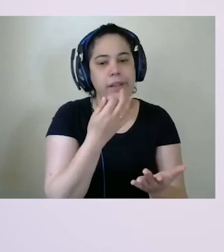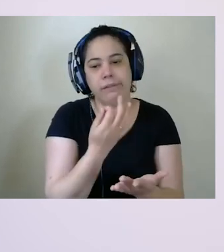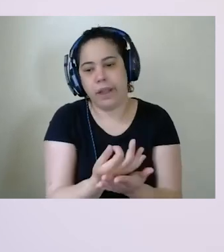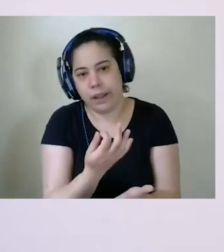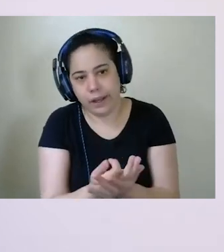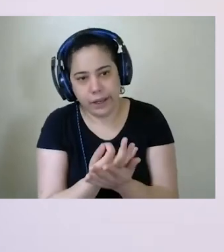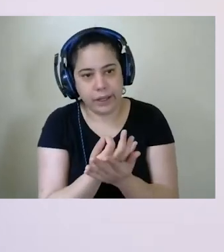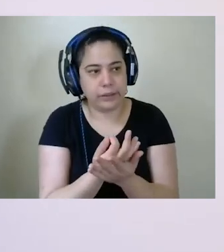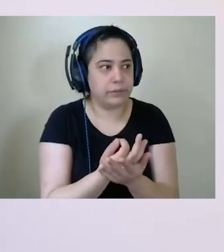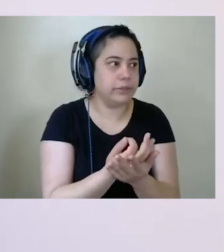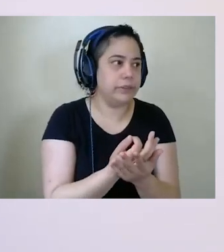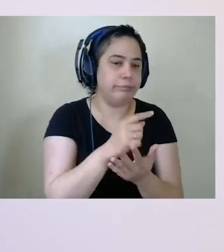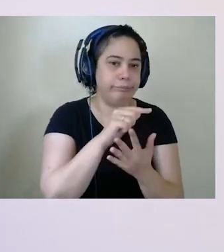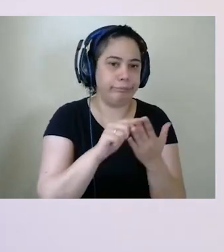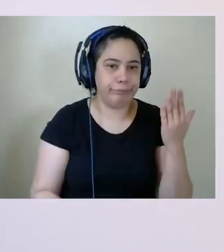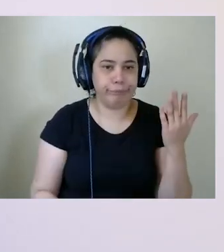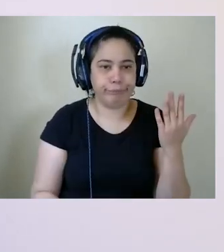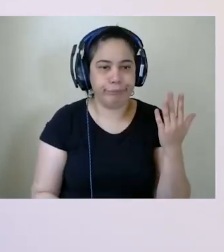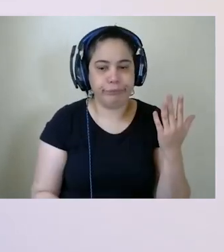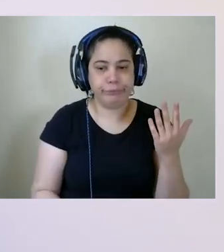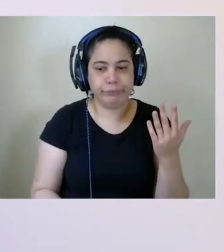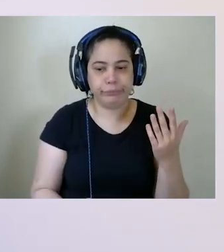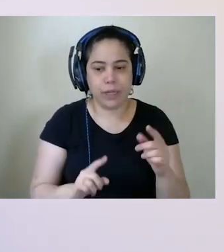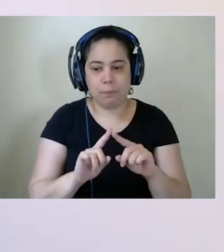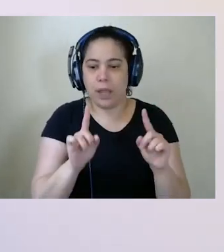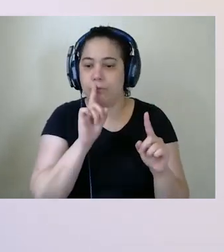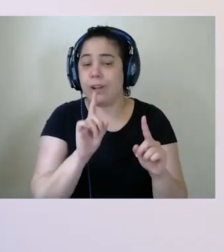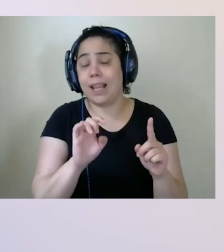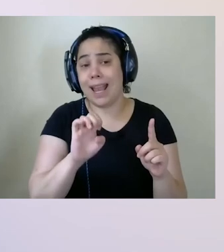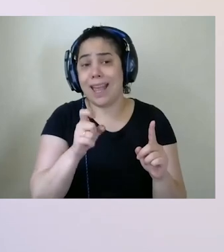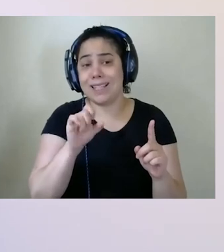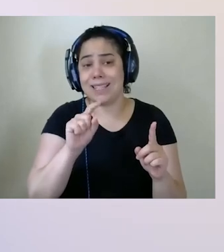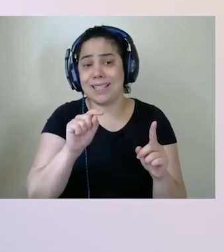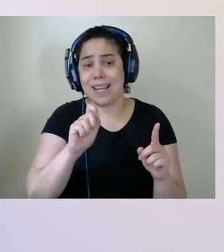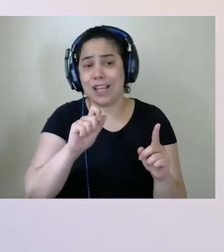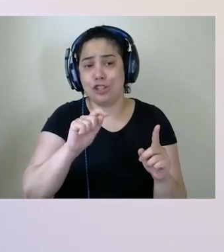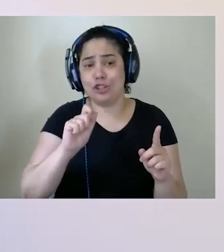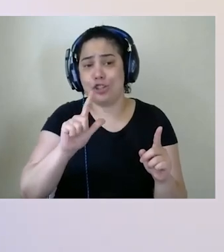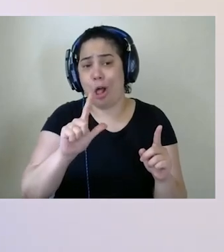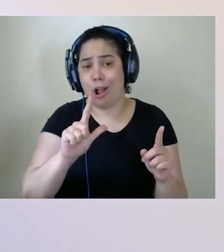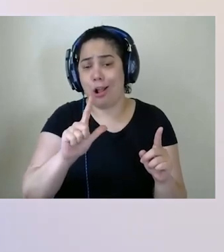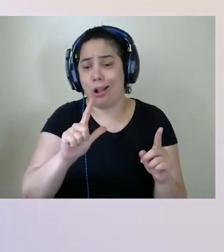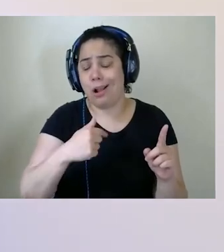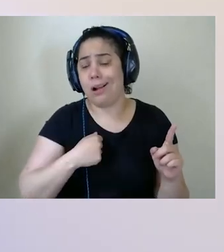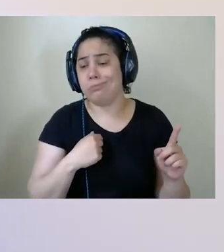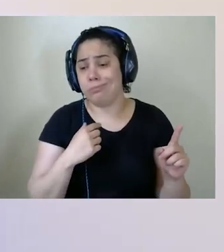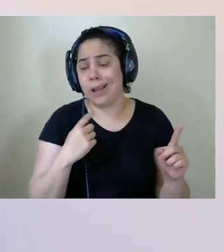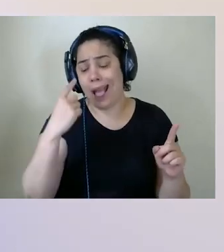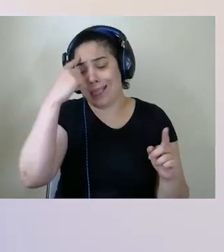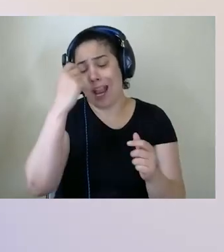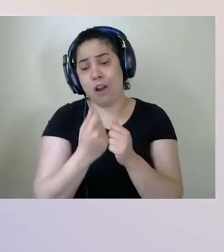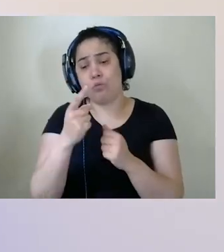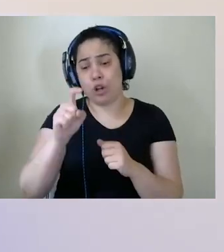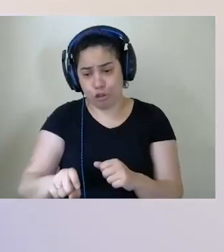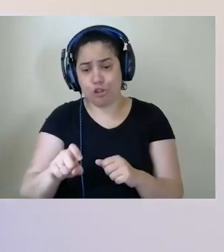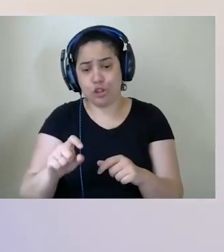know. So existentially, I think everybody should train. I think everyone should have systems that are easy to